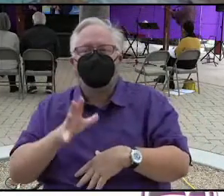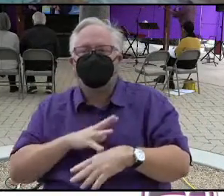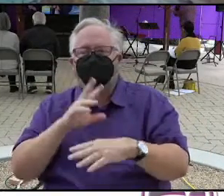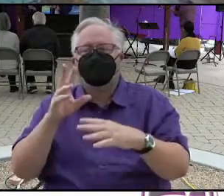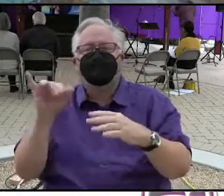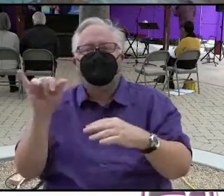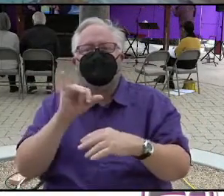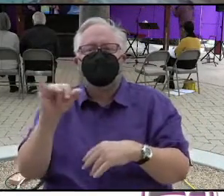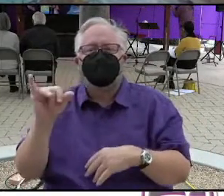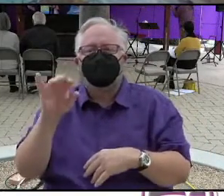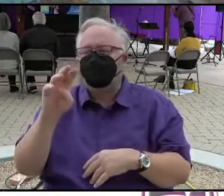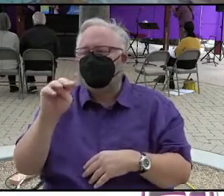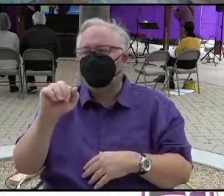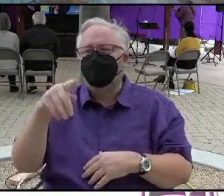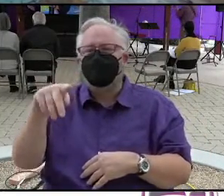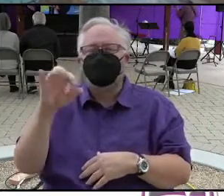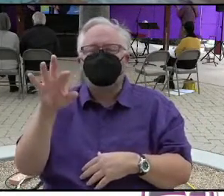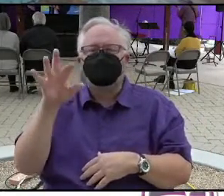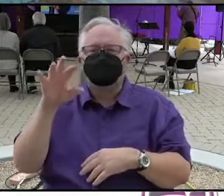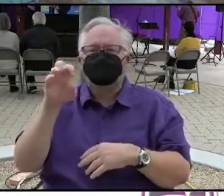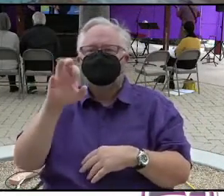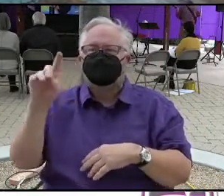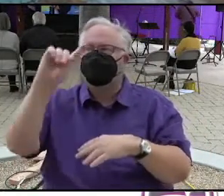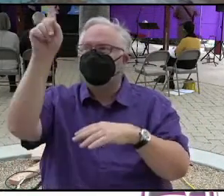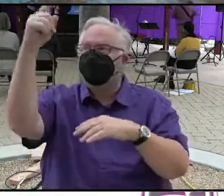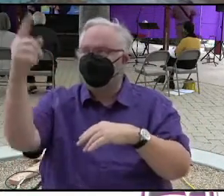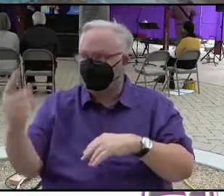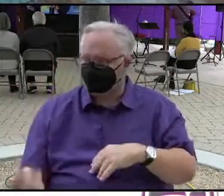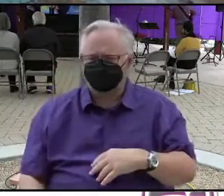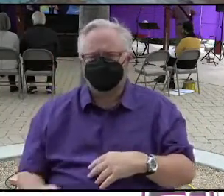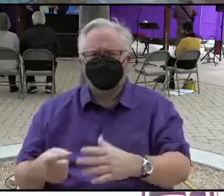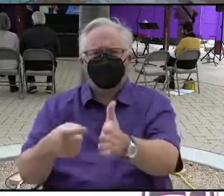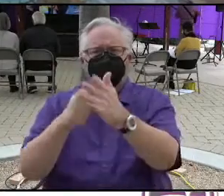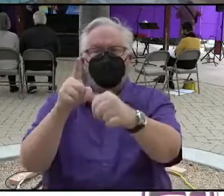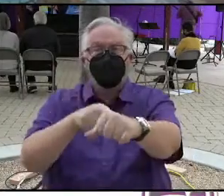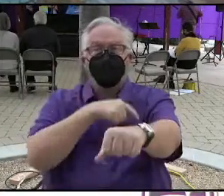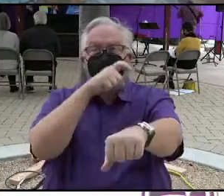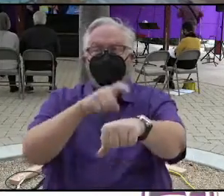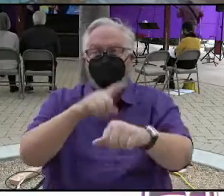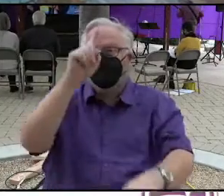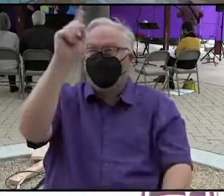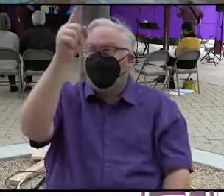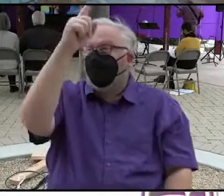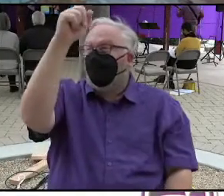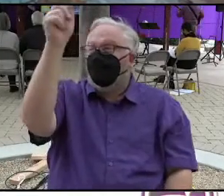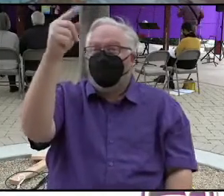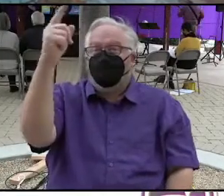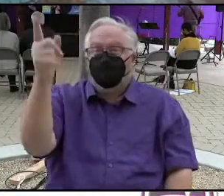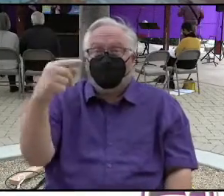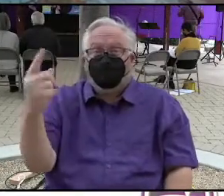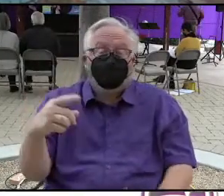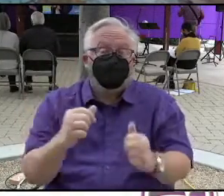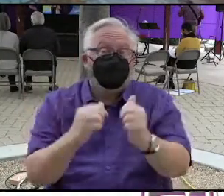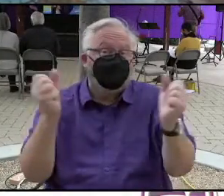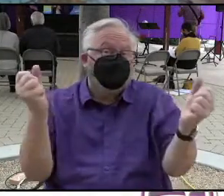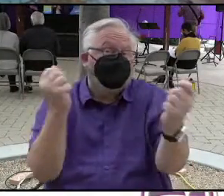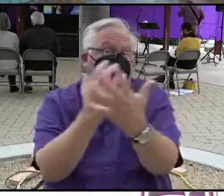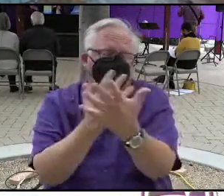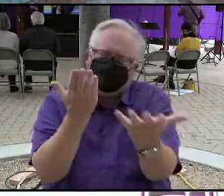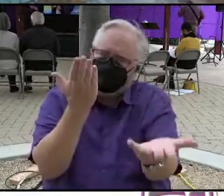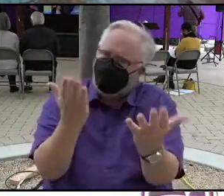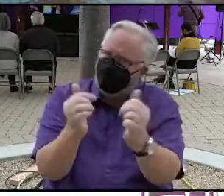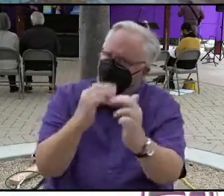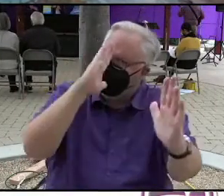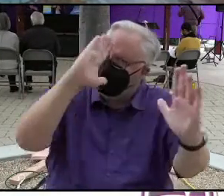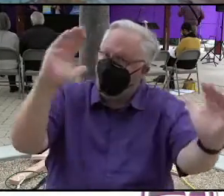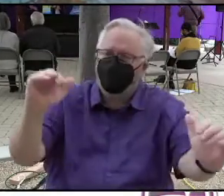an autumn breeze. It took her a long time to fall. In fear, or maybe hope, she clutched